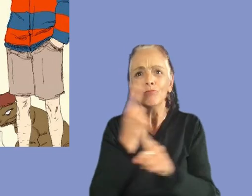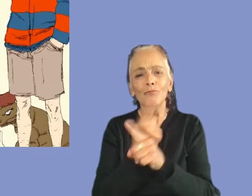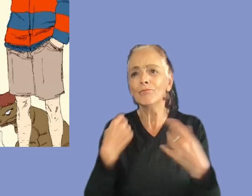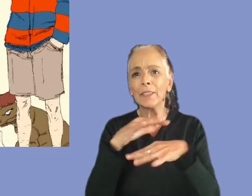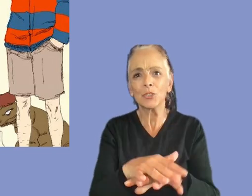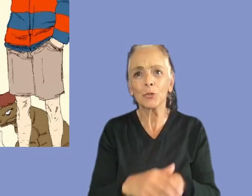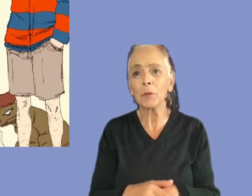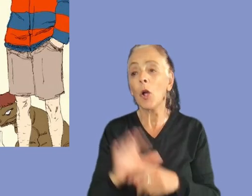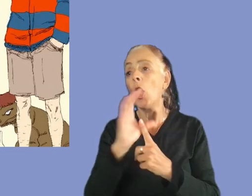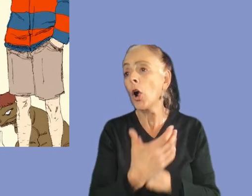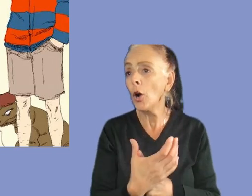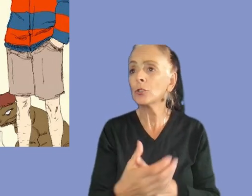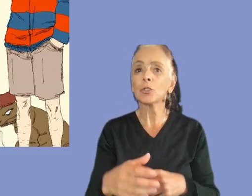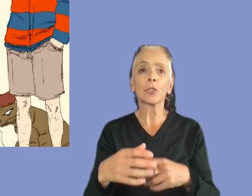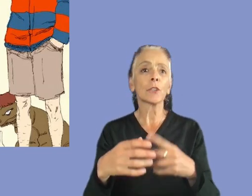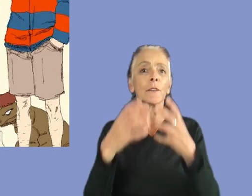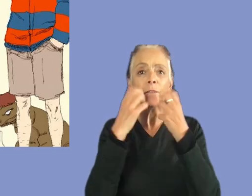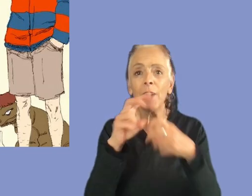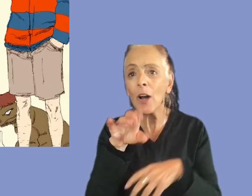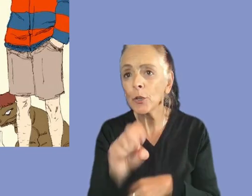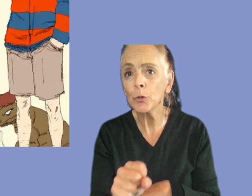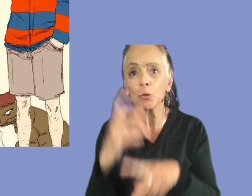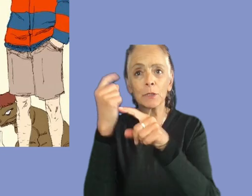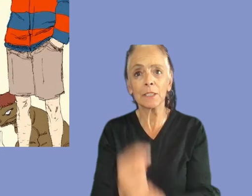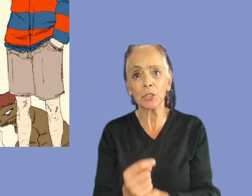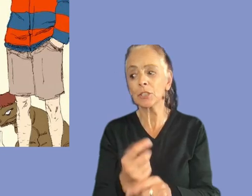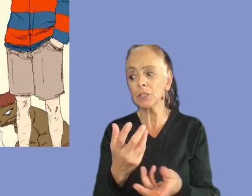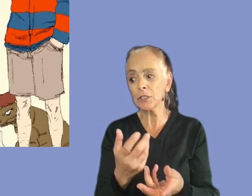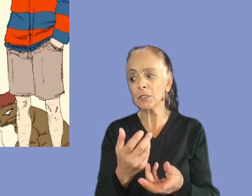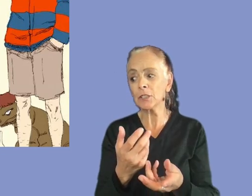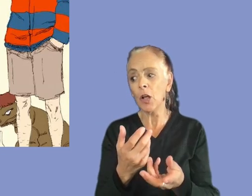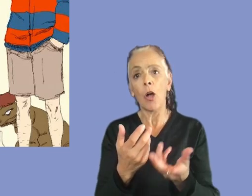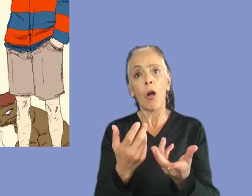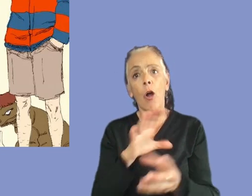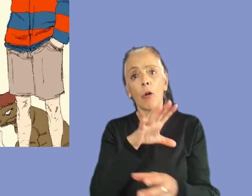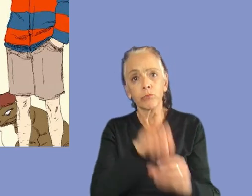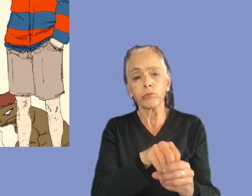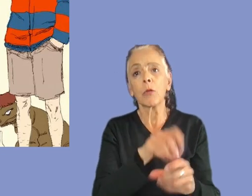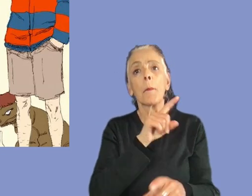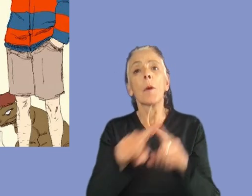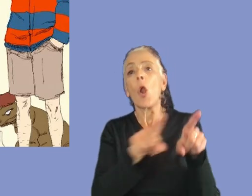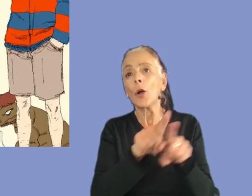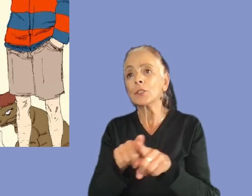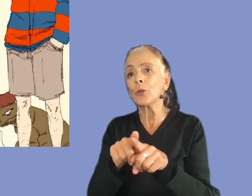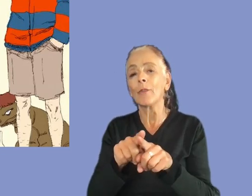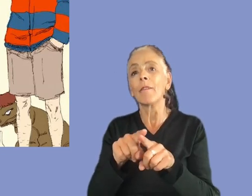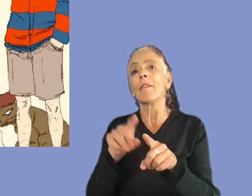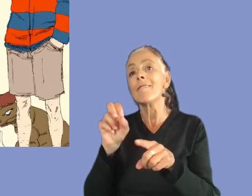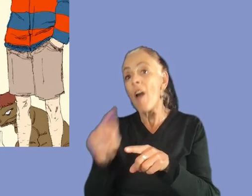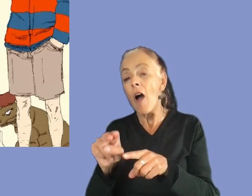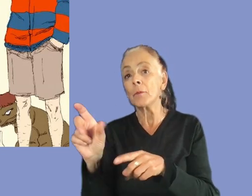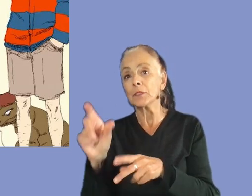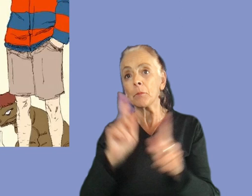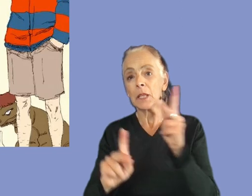traditions. Our youth really needed this. But Kamala also allowed non-Muslims to have a glimpse into the lives of North